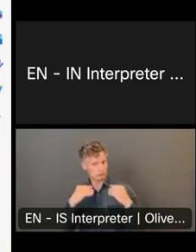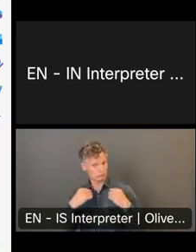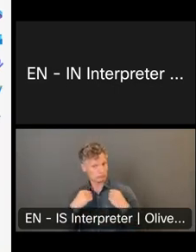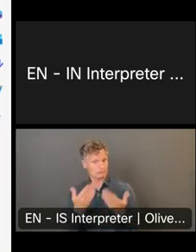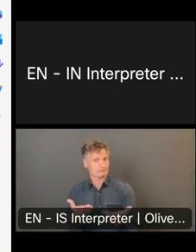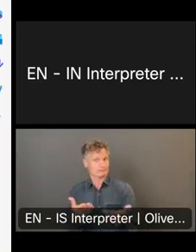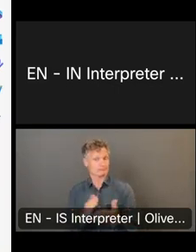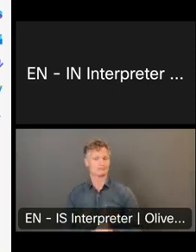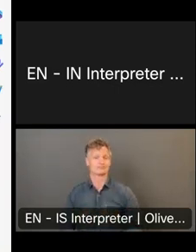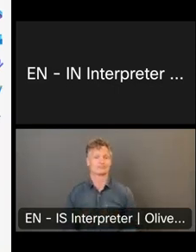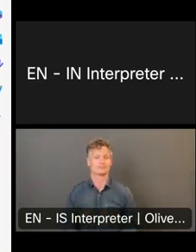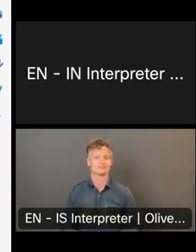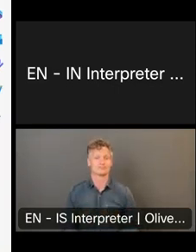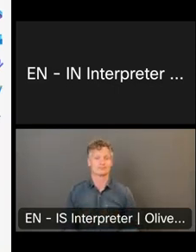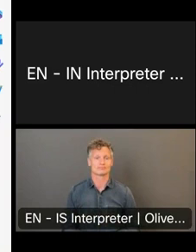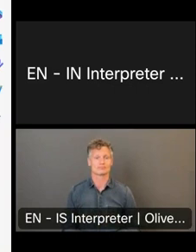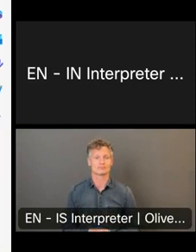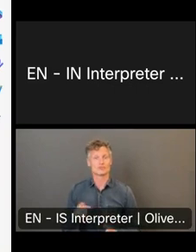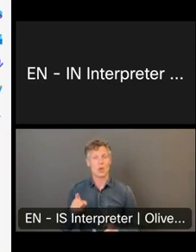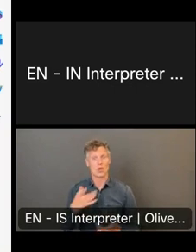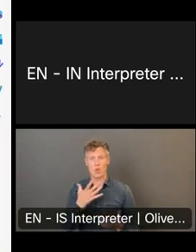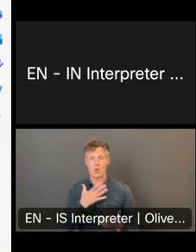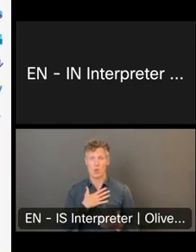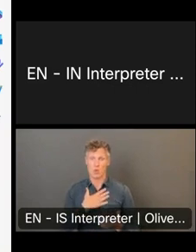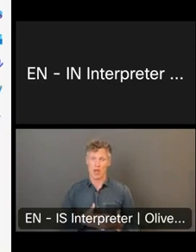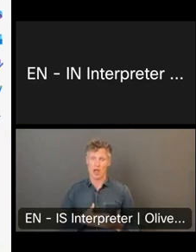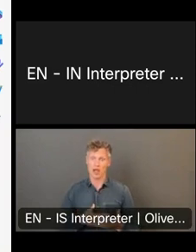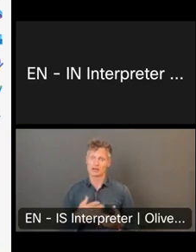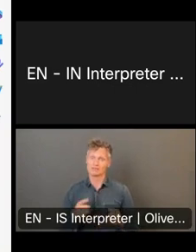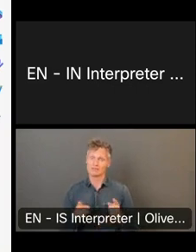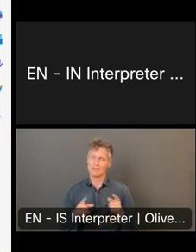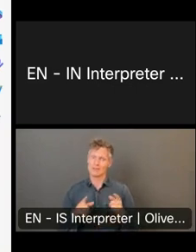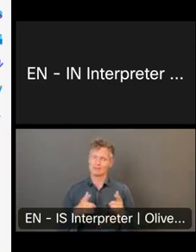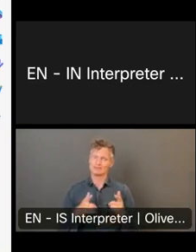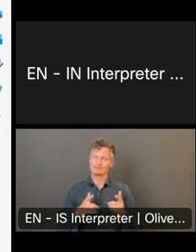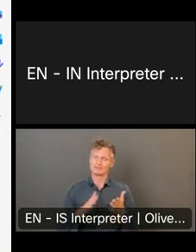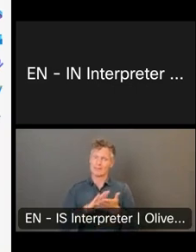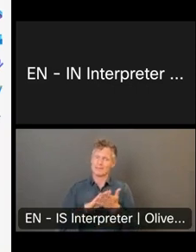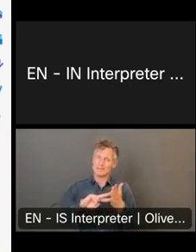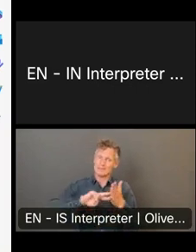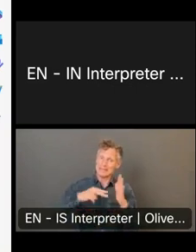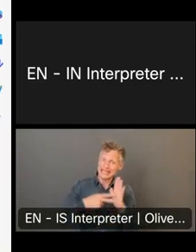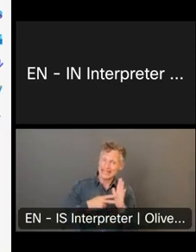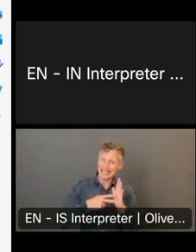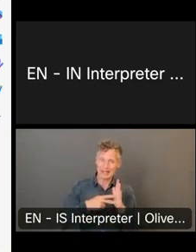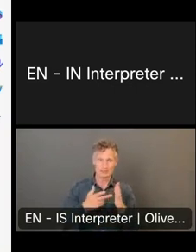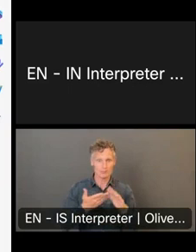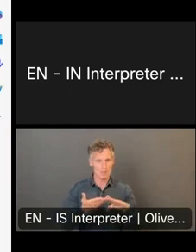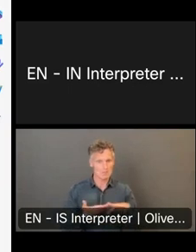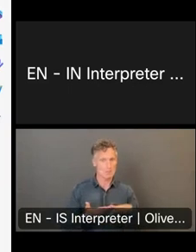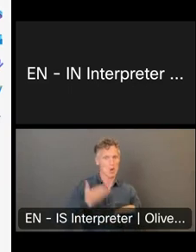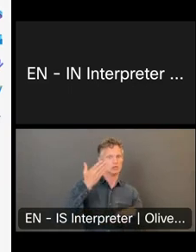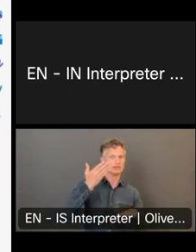More curtly, maximize meaning, minimize means. So we begin